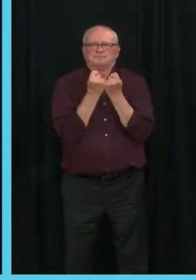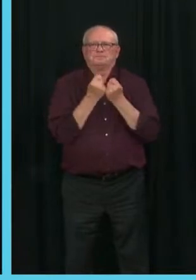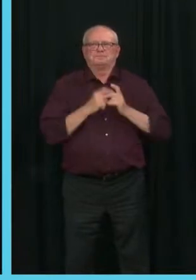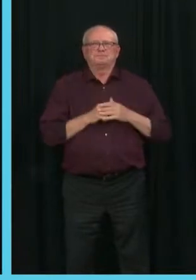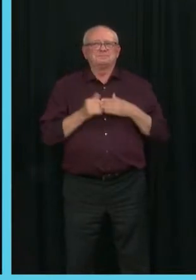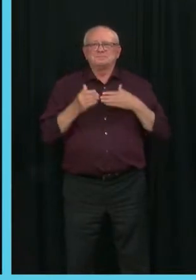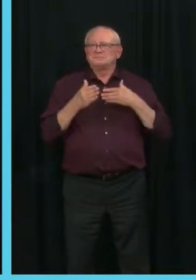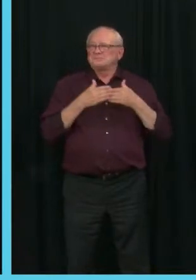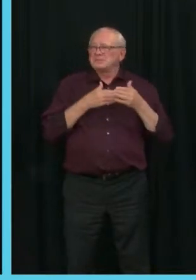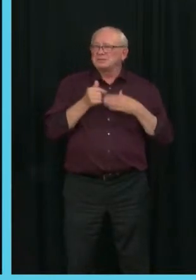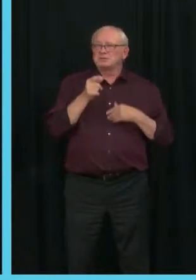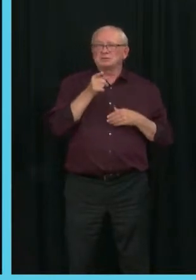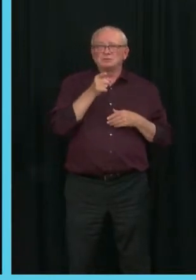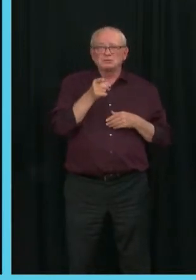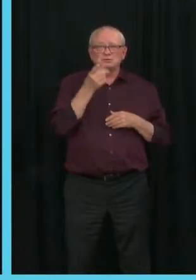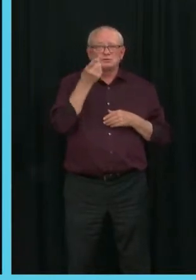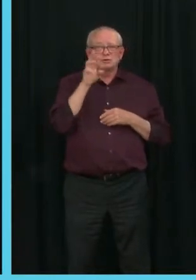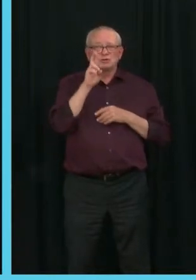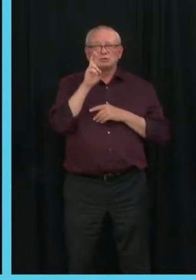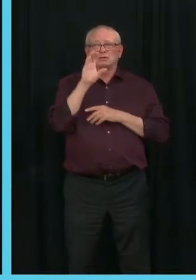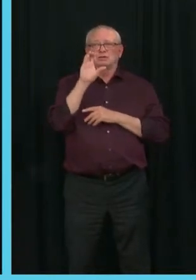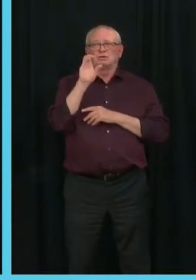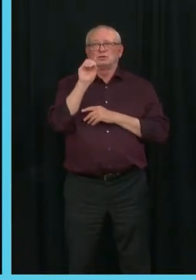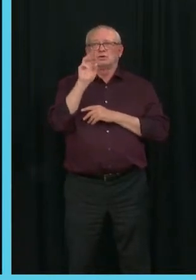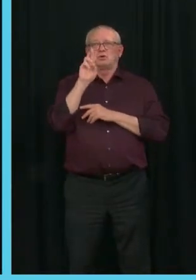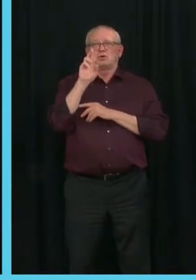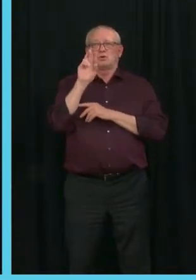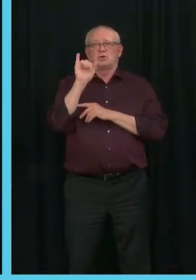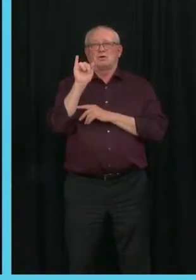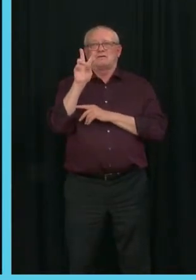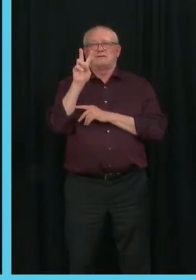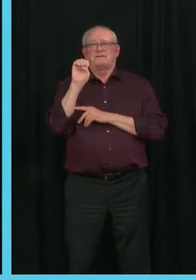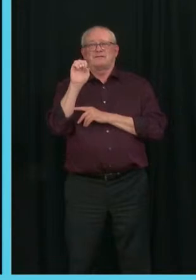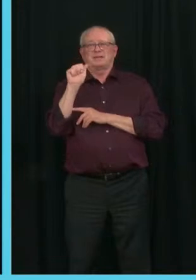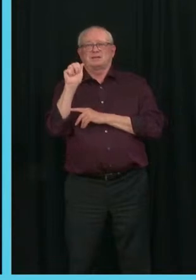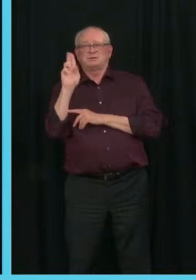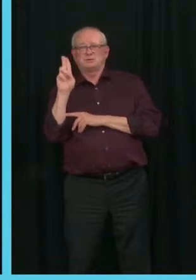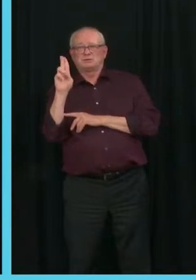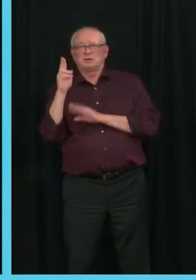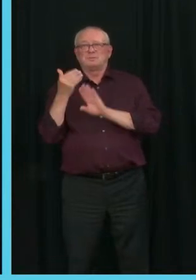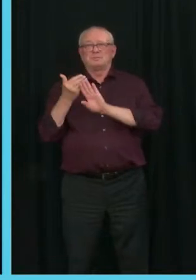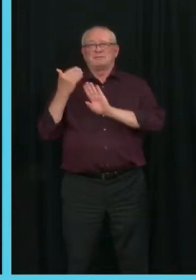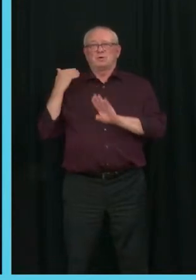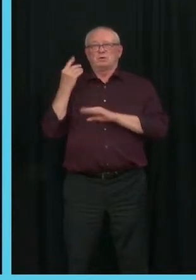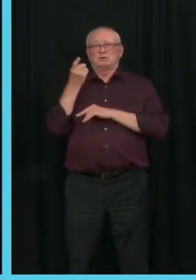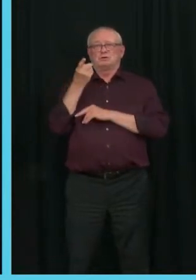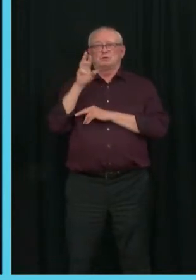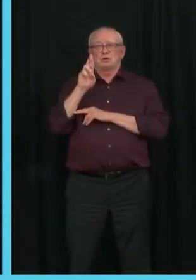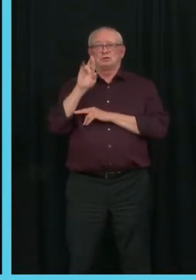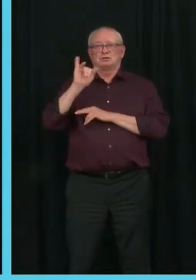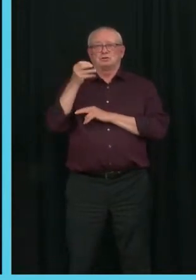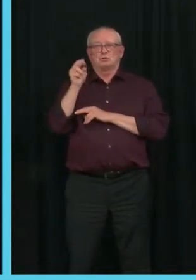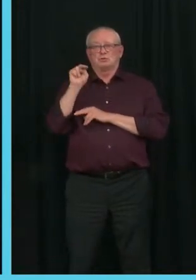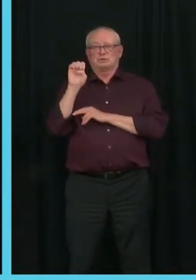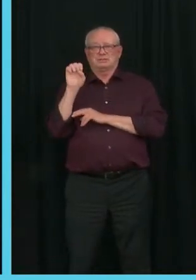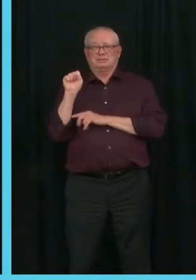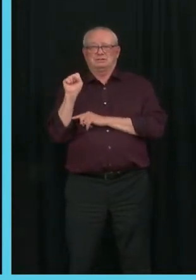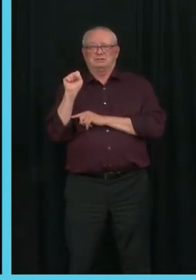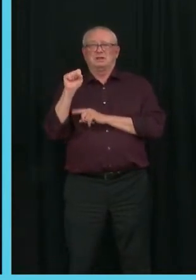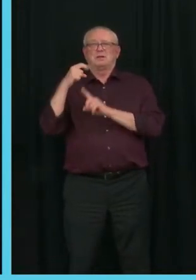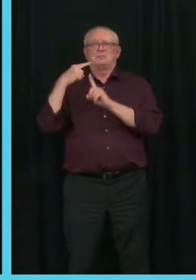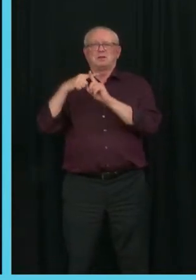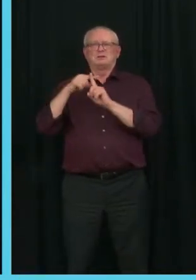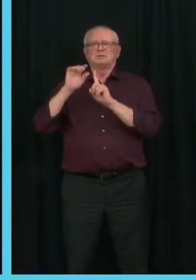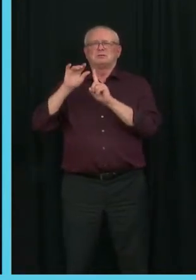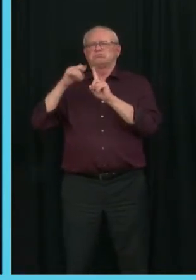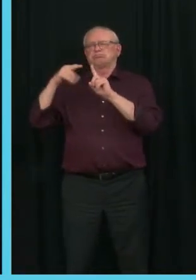deputy, everyone else who works in your office, all the folks who are in the Emergency Operations Center who support you and your team. Thank you for everything